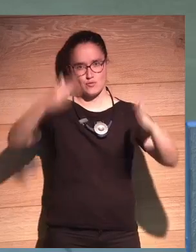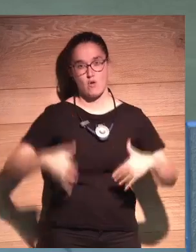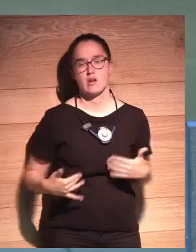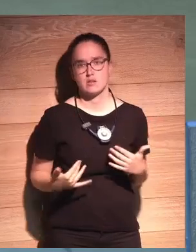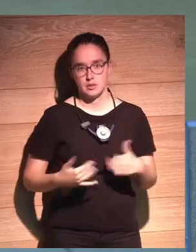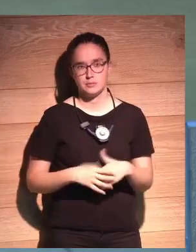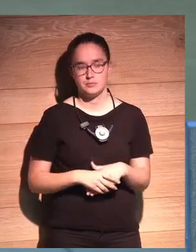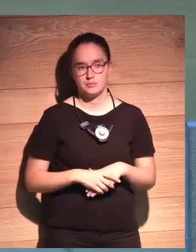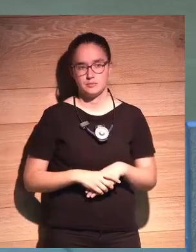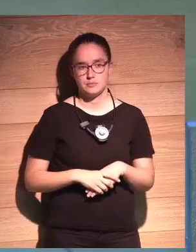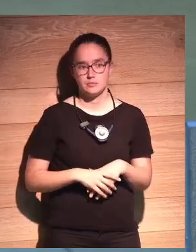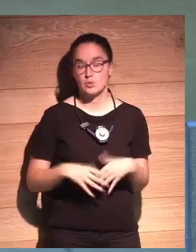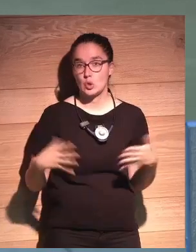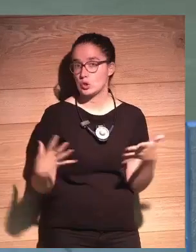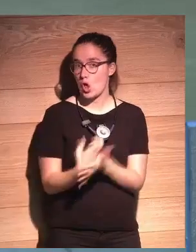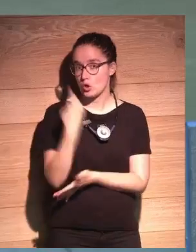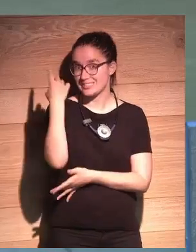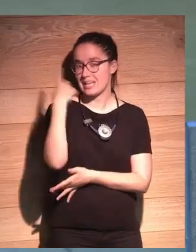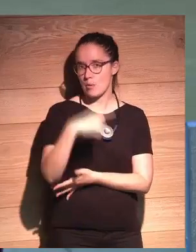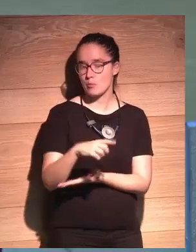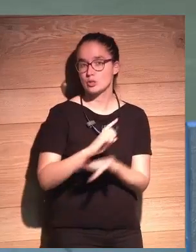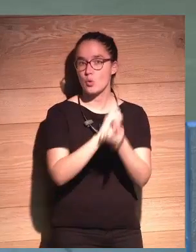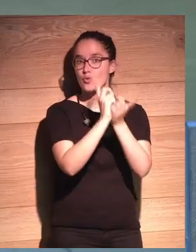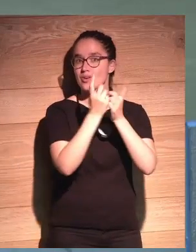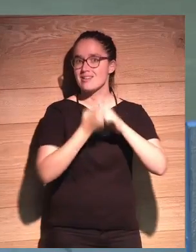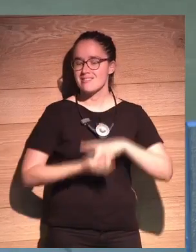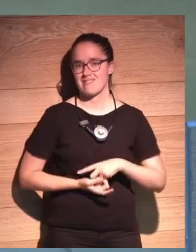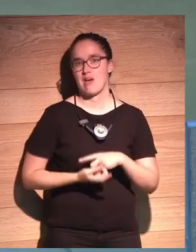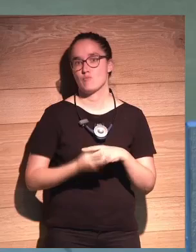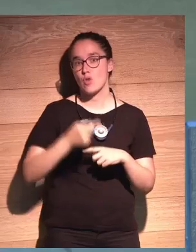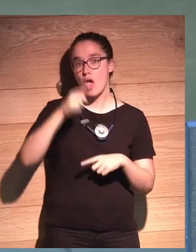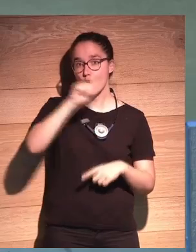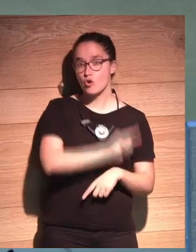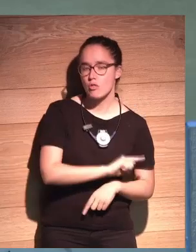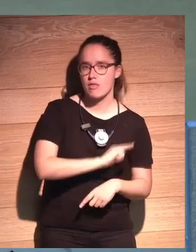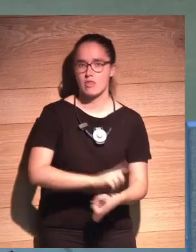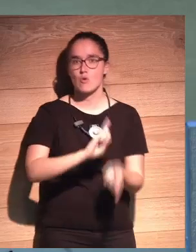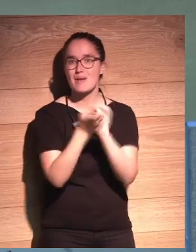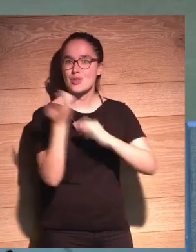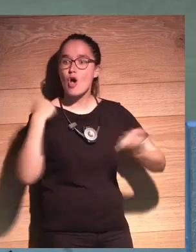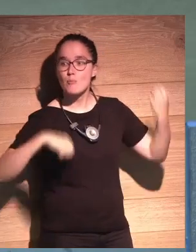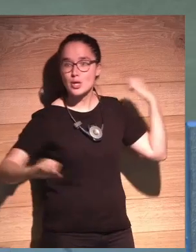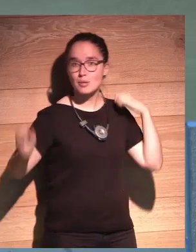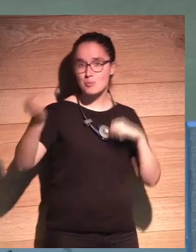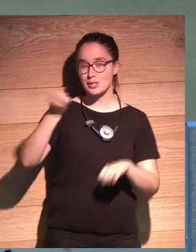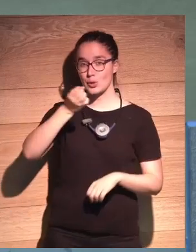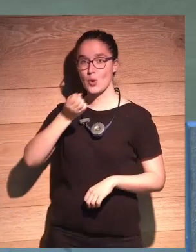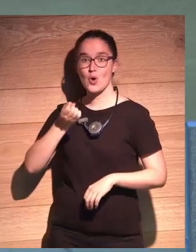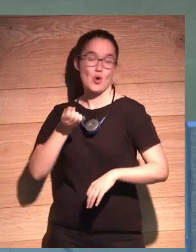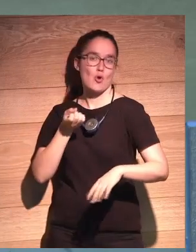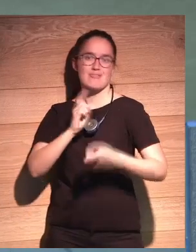Cultural dimension, profound cultural changes necessary, a change in mindset or